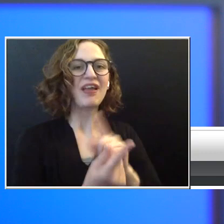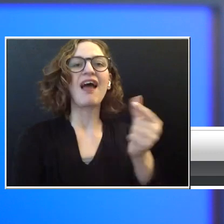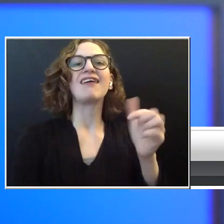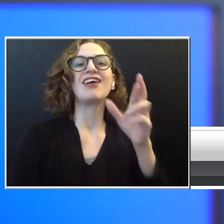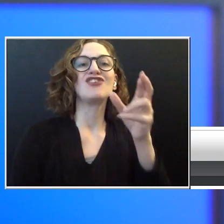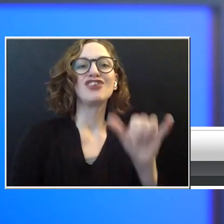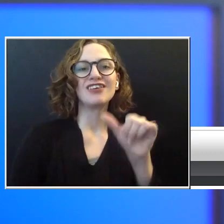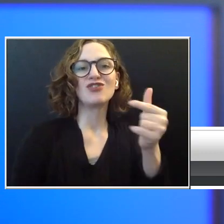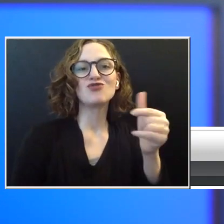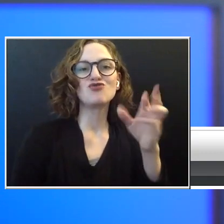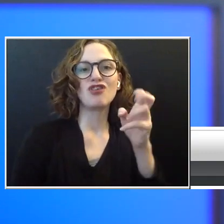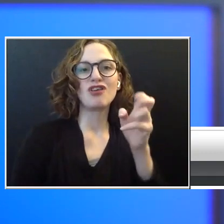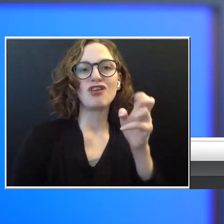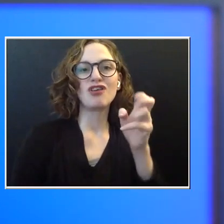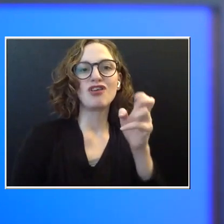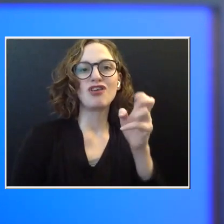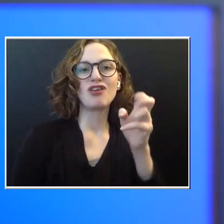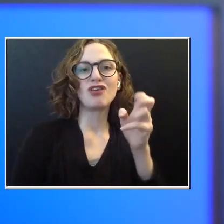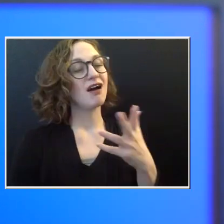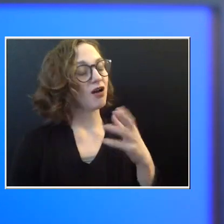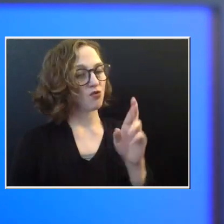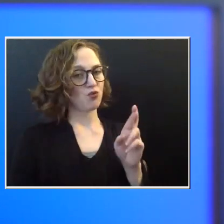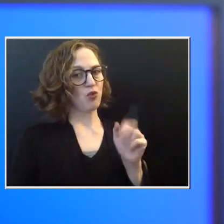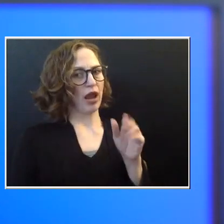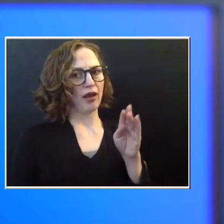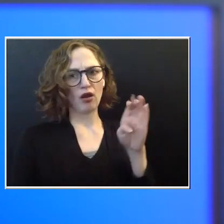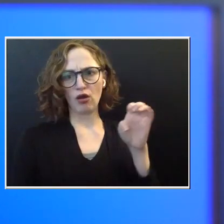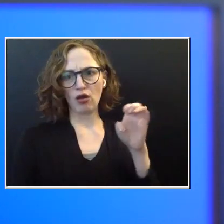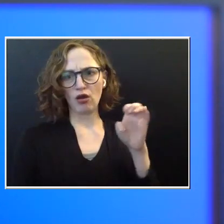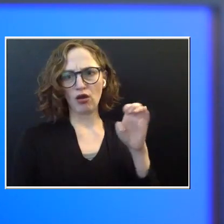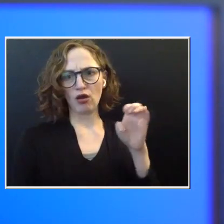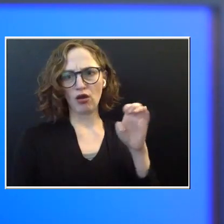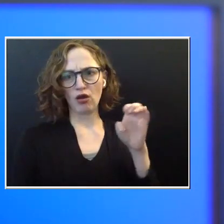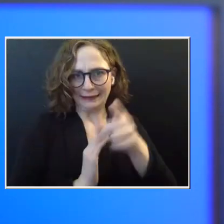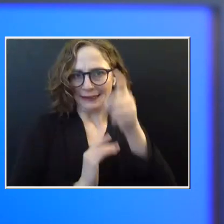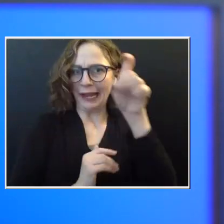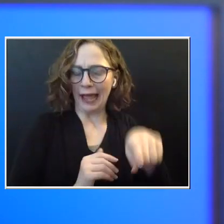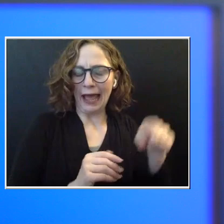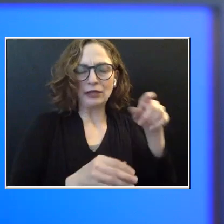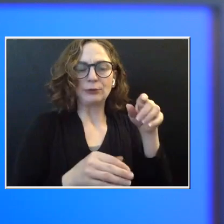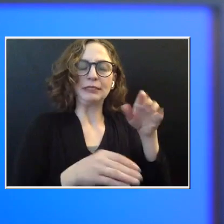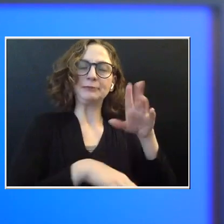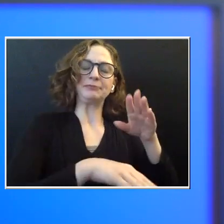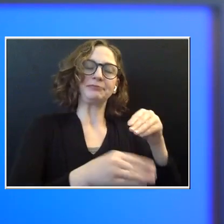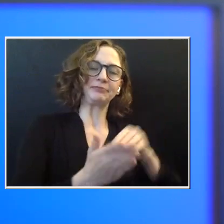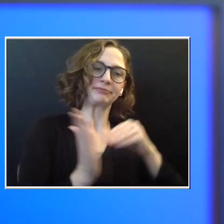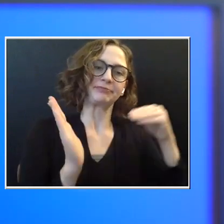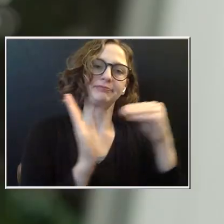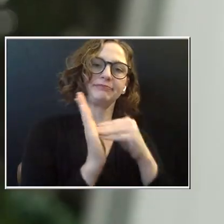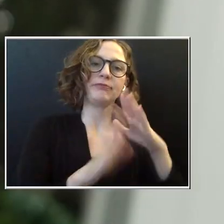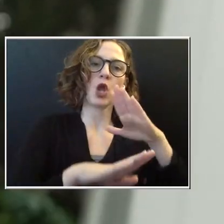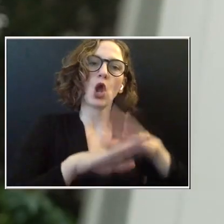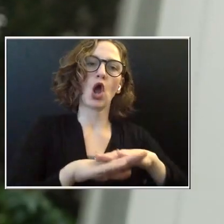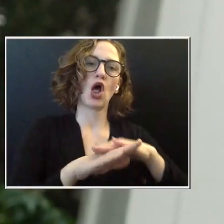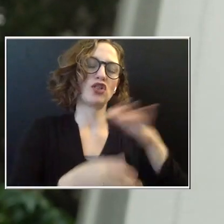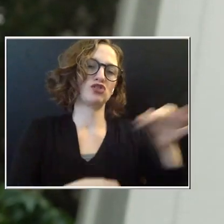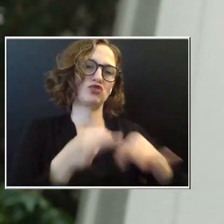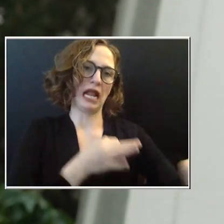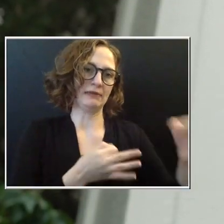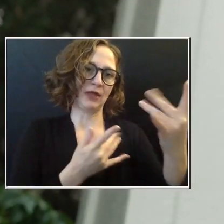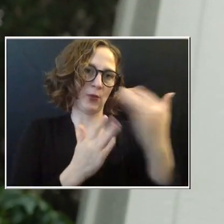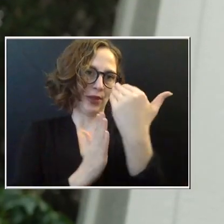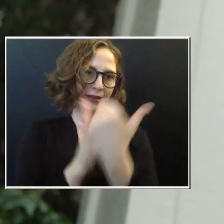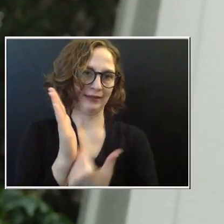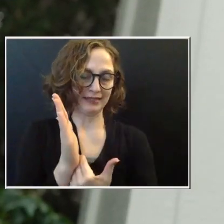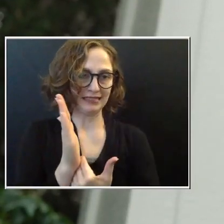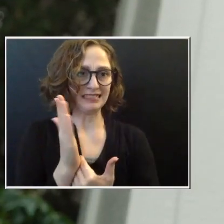disease put him on the liver transplant waiting list. But after 2 years, time was running out. That's when a complete stranger